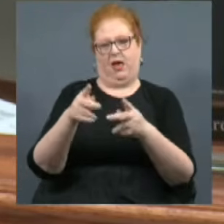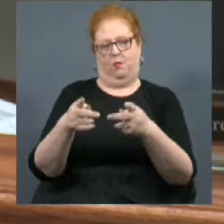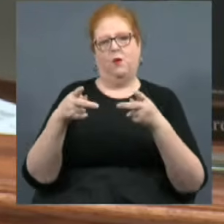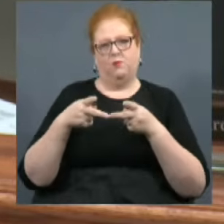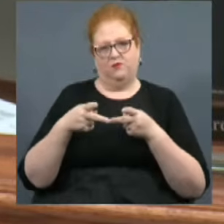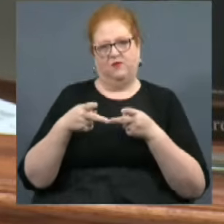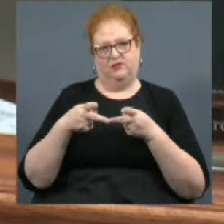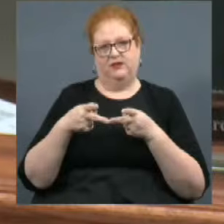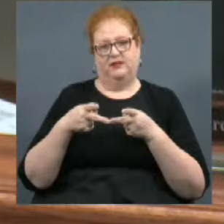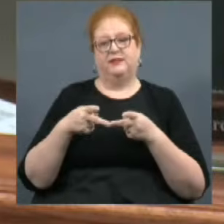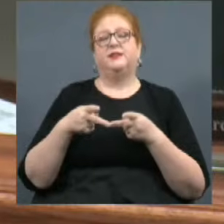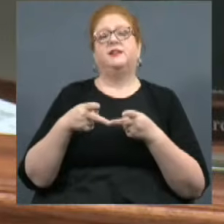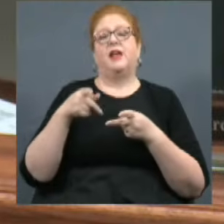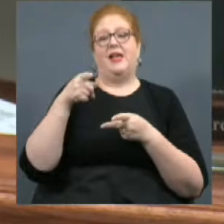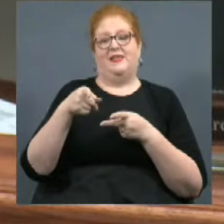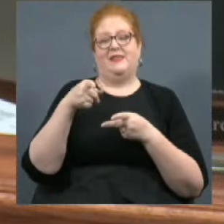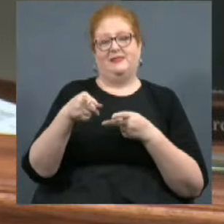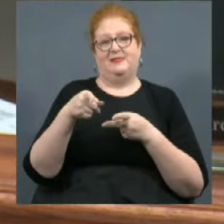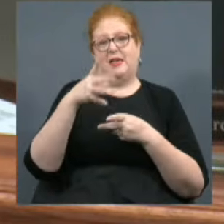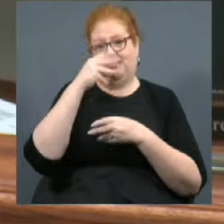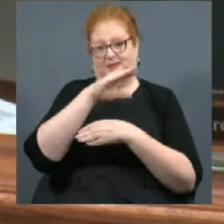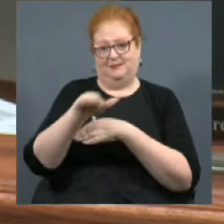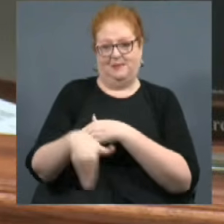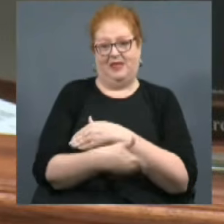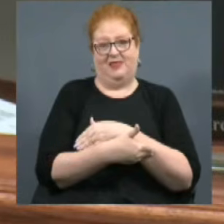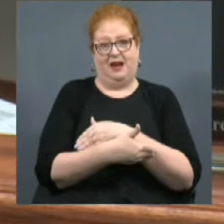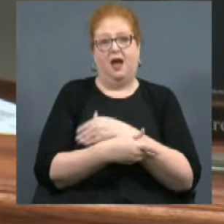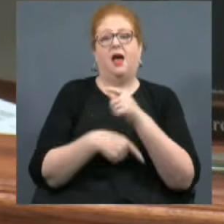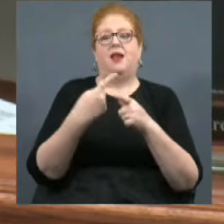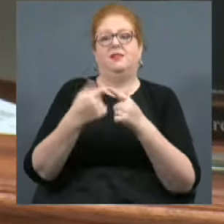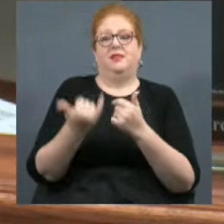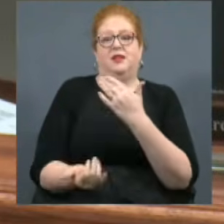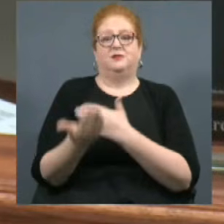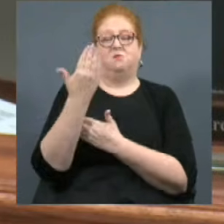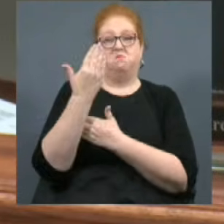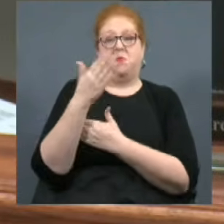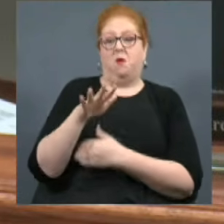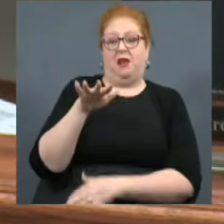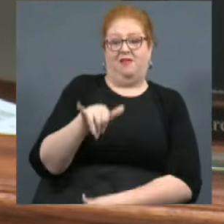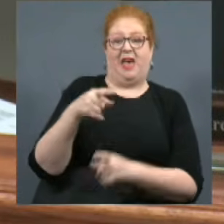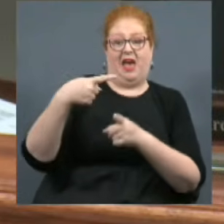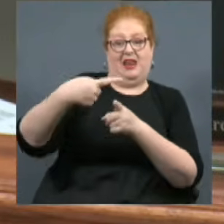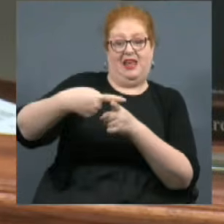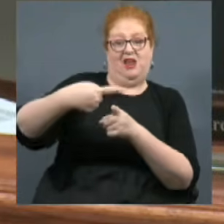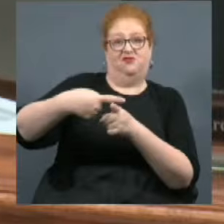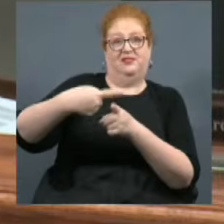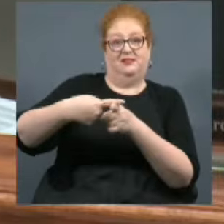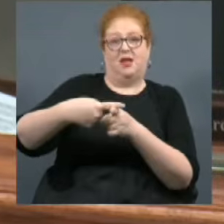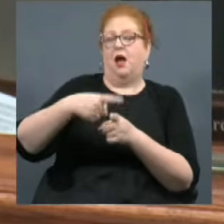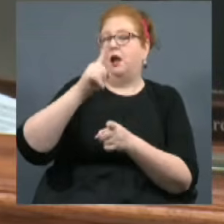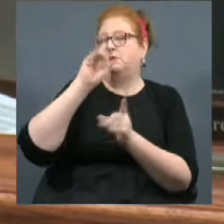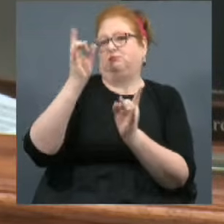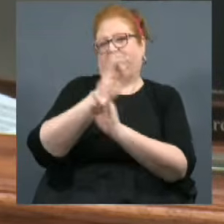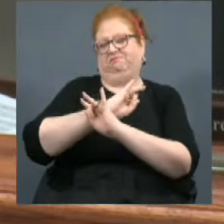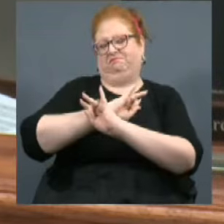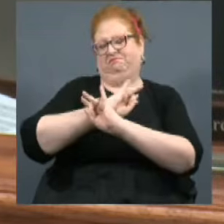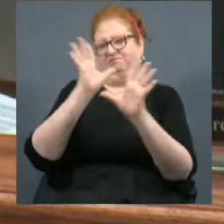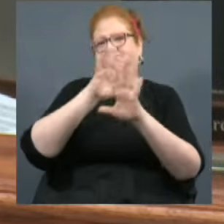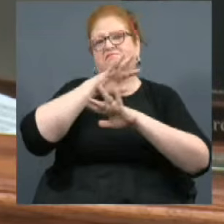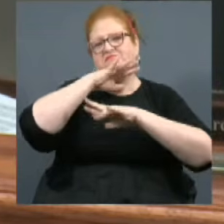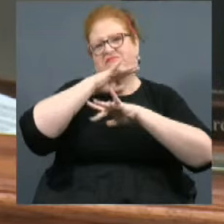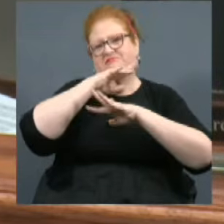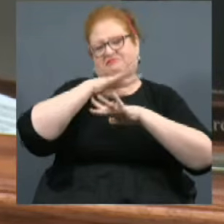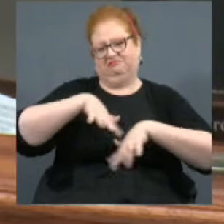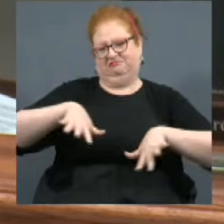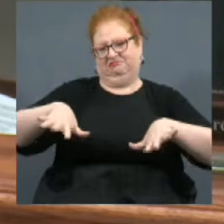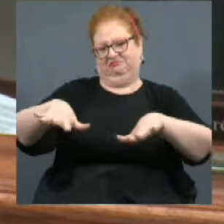had spent the night there. This morning, the whole intersection was trashed. So, I'm glad we're going to do something with that intersection, but